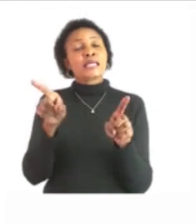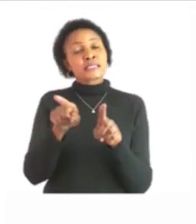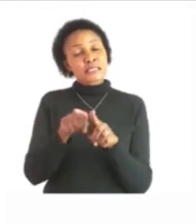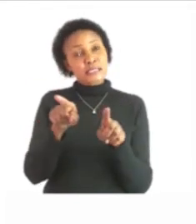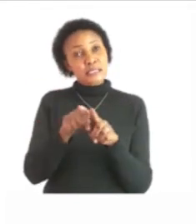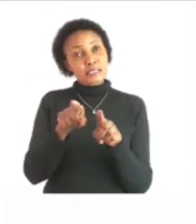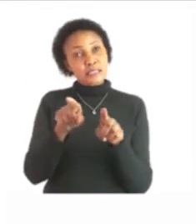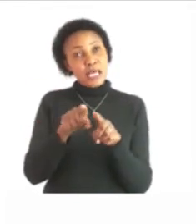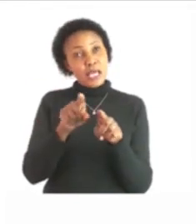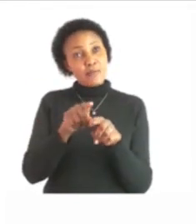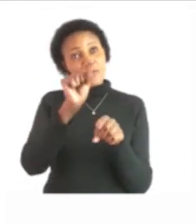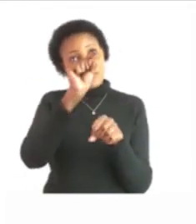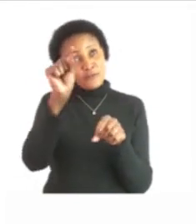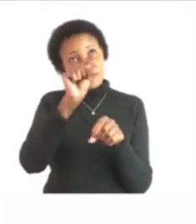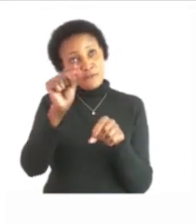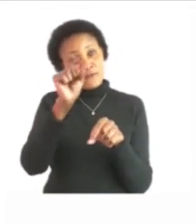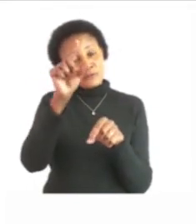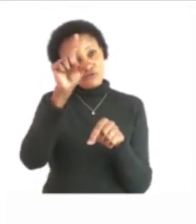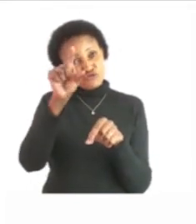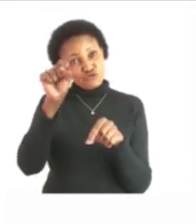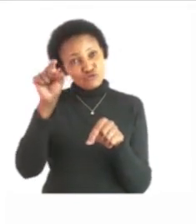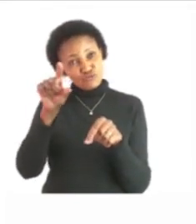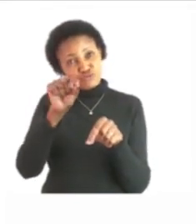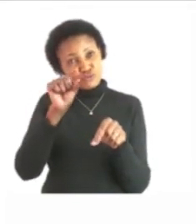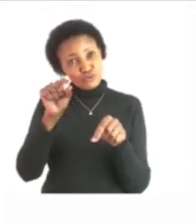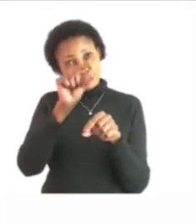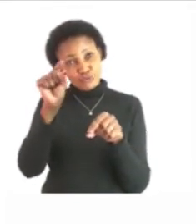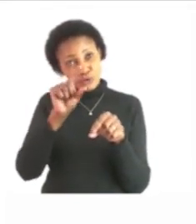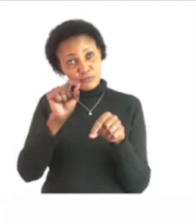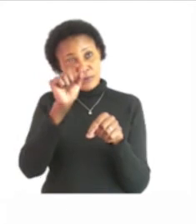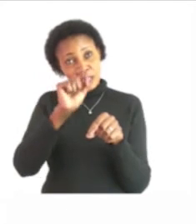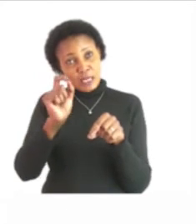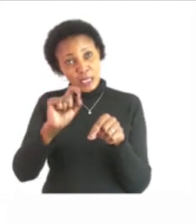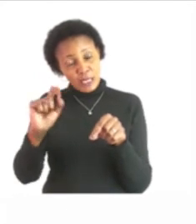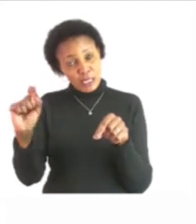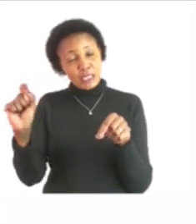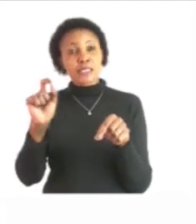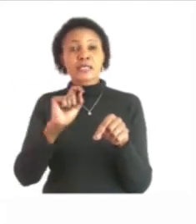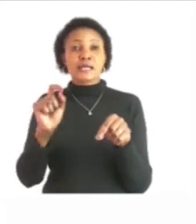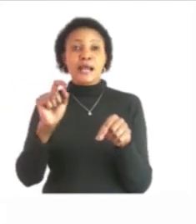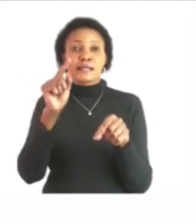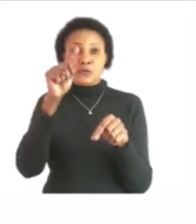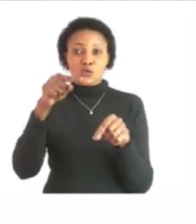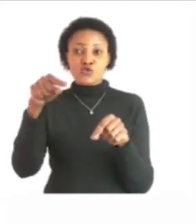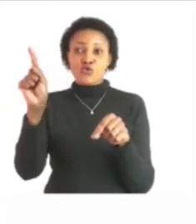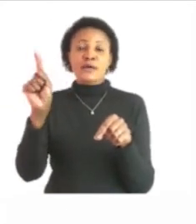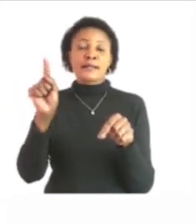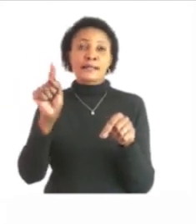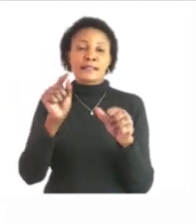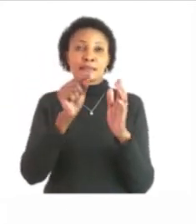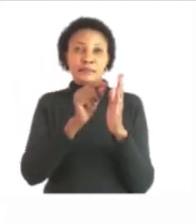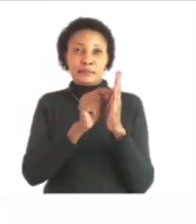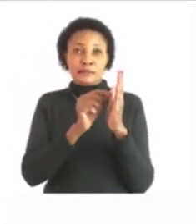words from the words. You have to choose from the words and write the correct answer under each